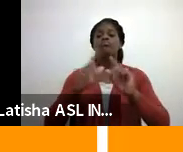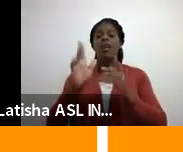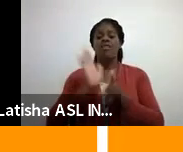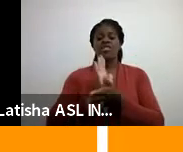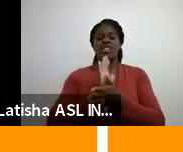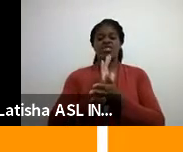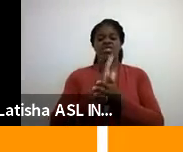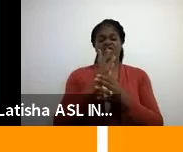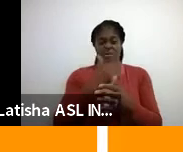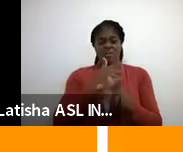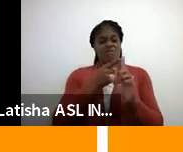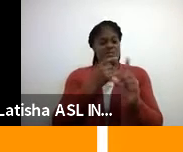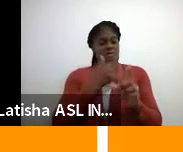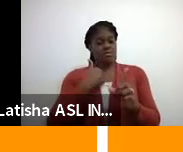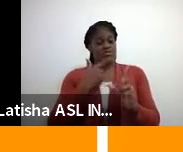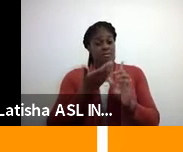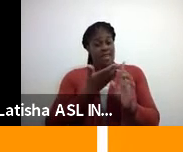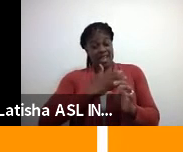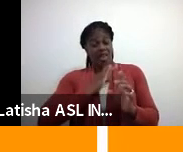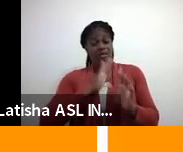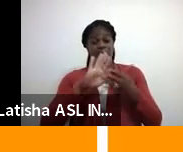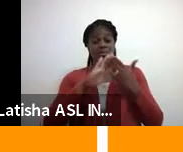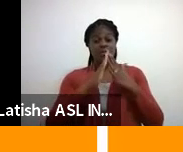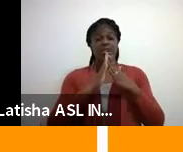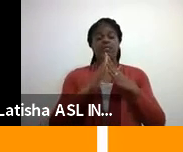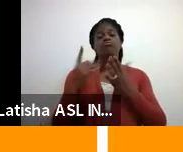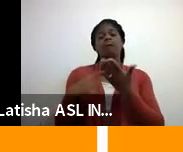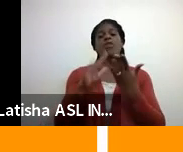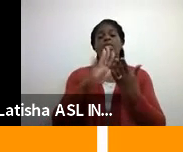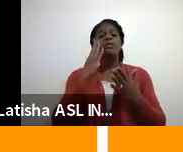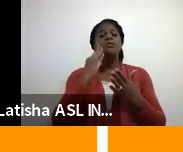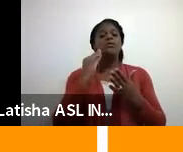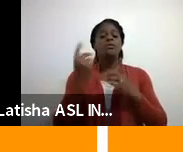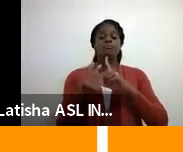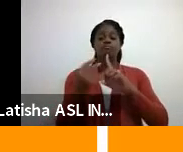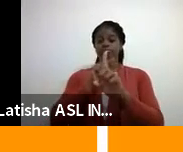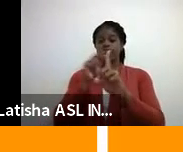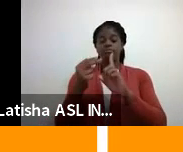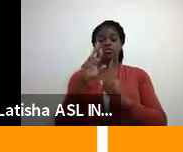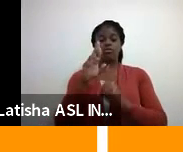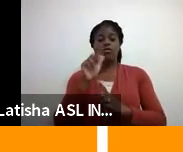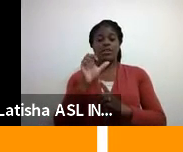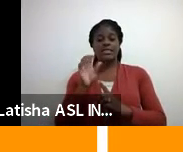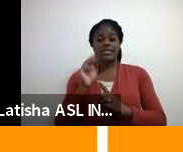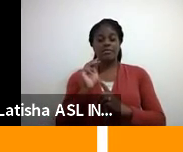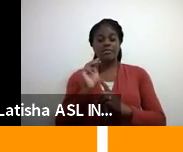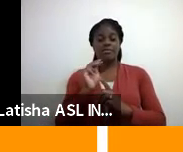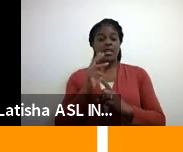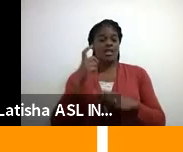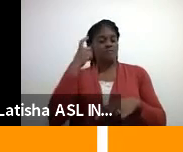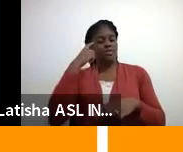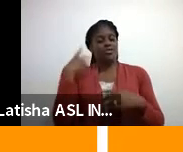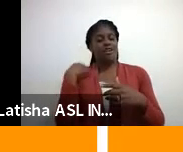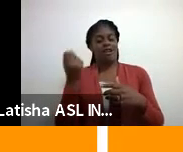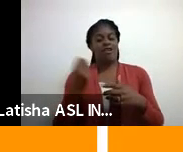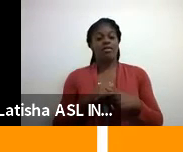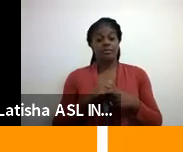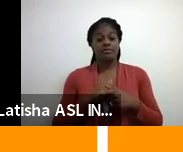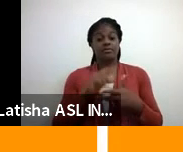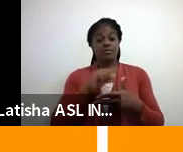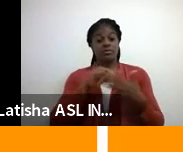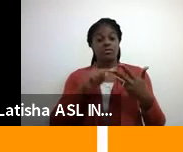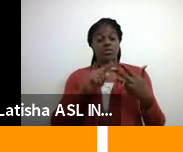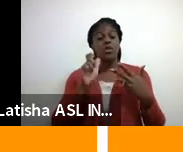of our community talking about their experiences and perspectives on racism and mental health. Throughout, you